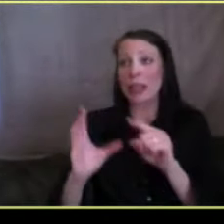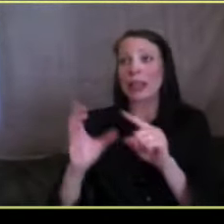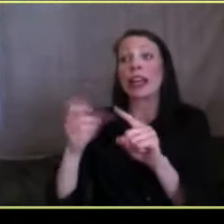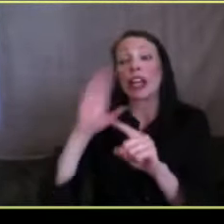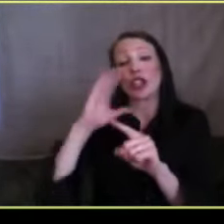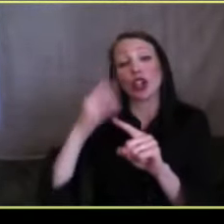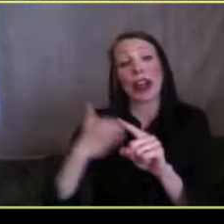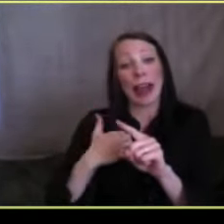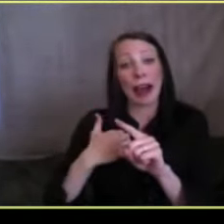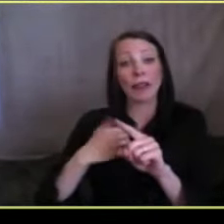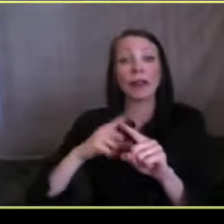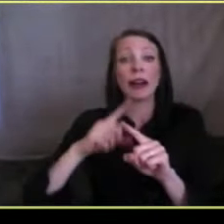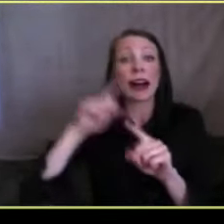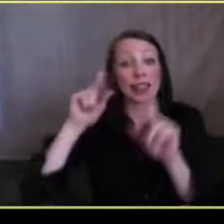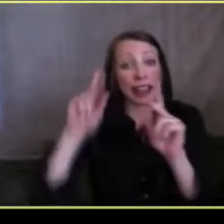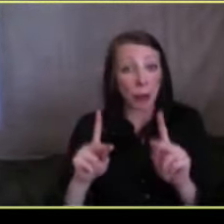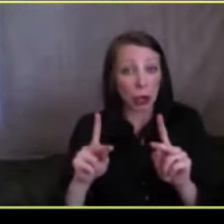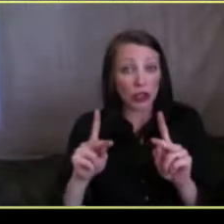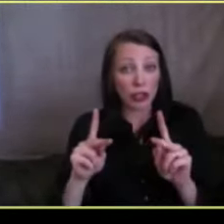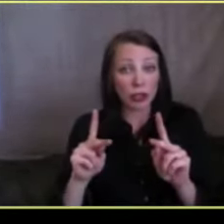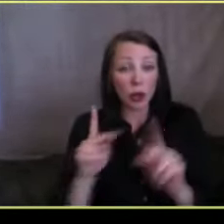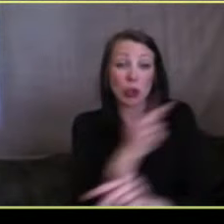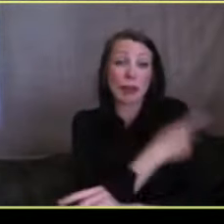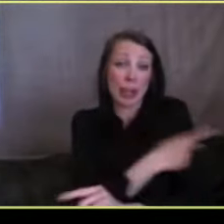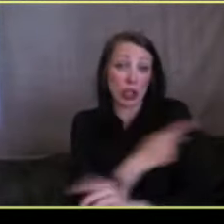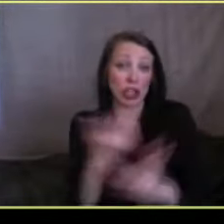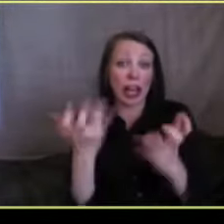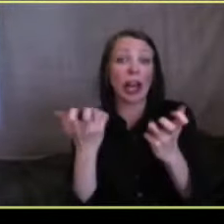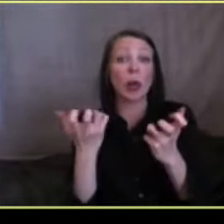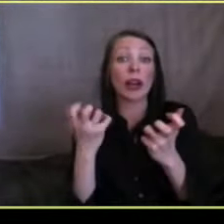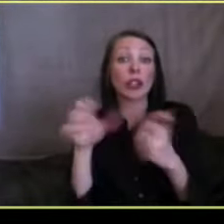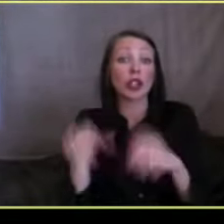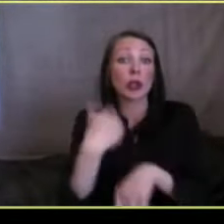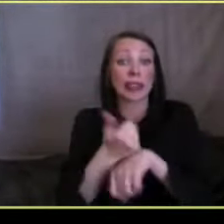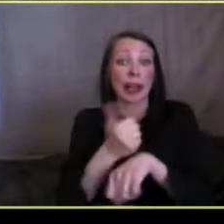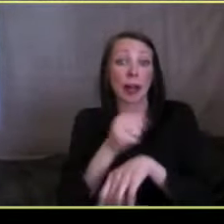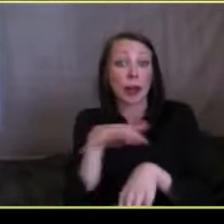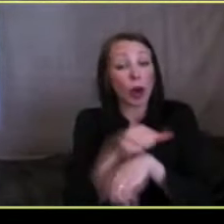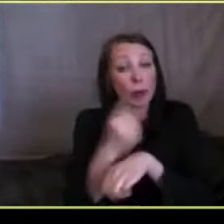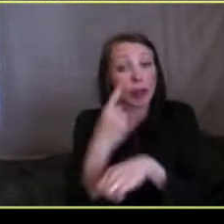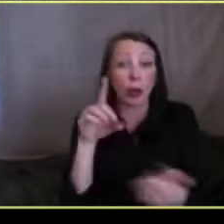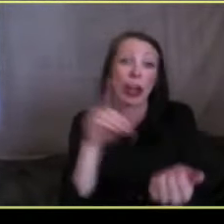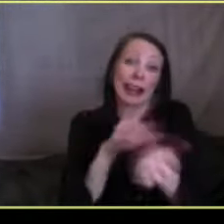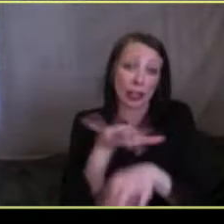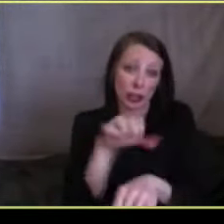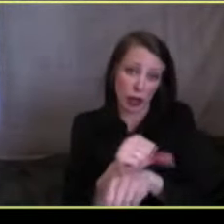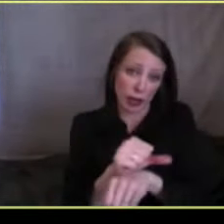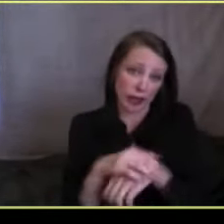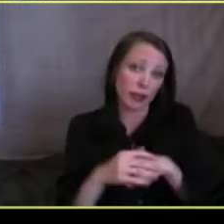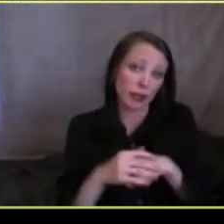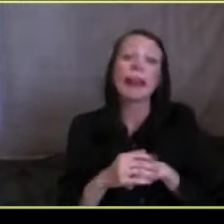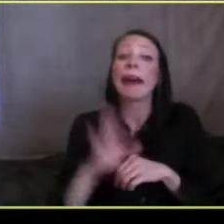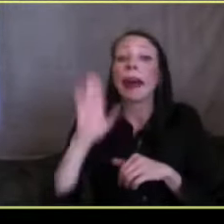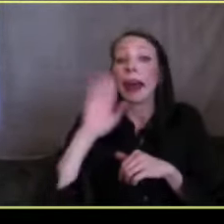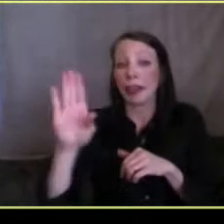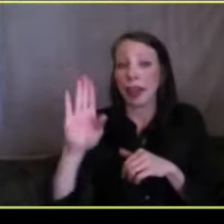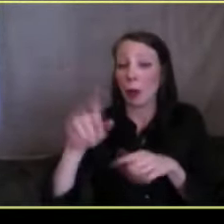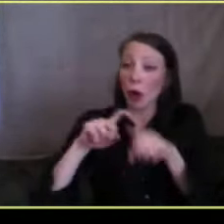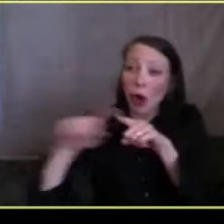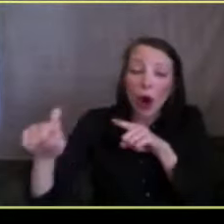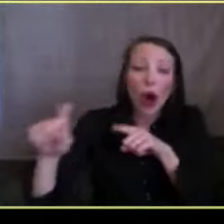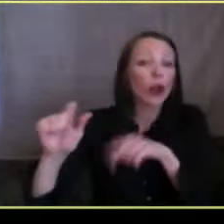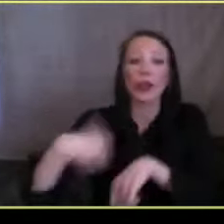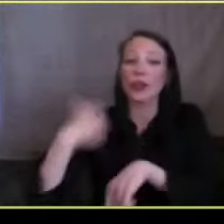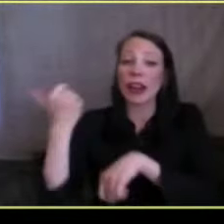before is you'll have a deaf person who's a patient and wants to set up an appointment for like a doctor's appointment. And they